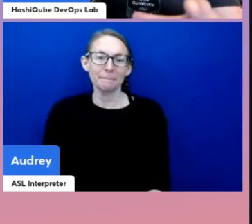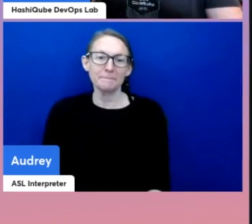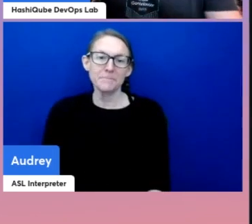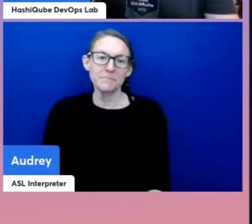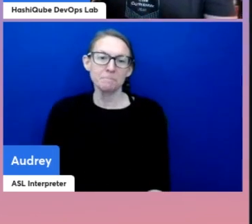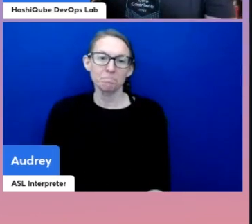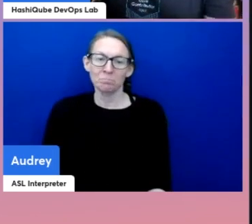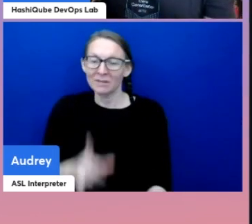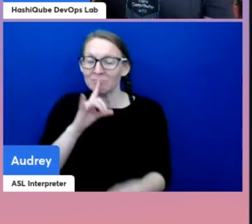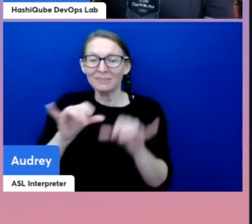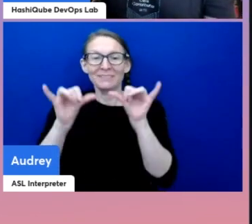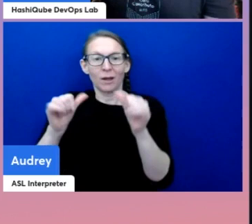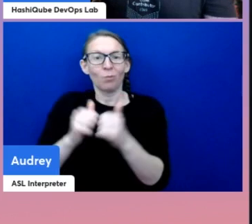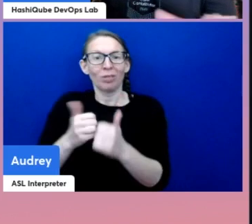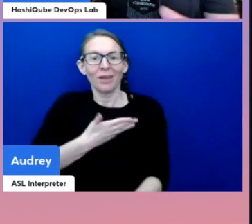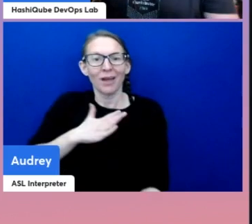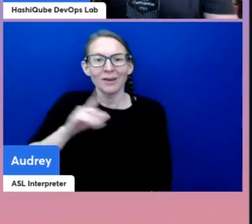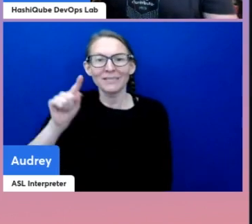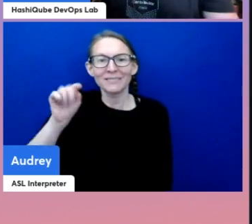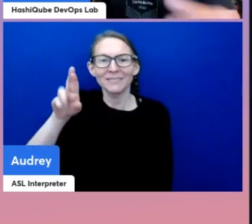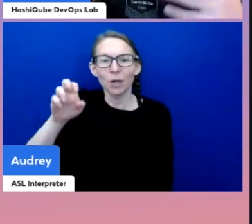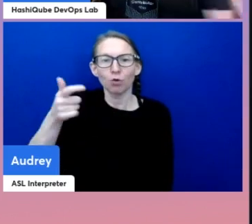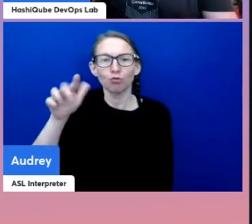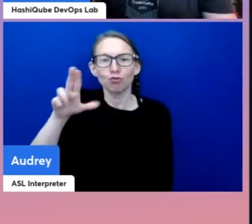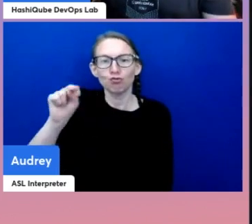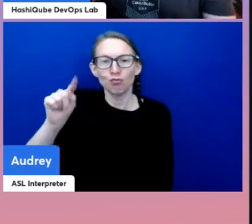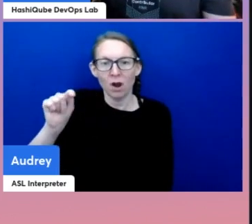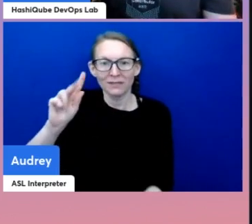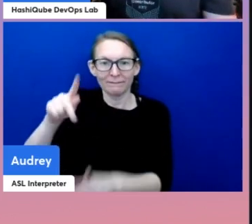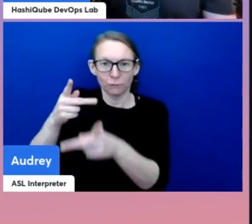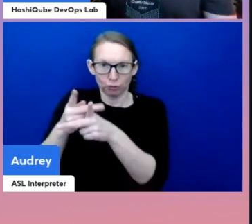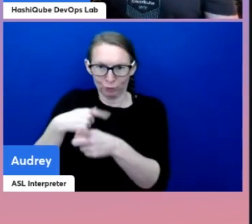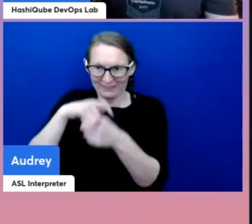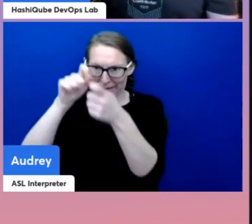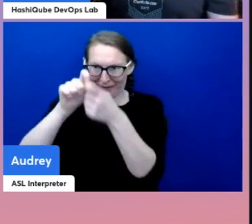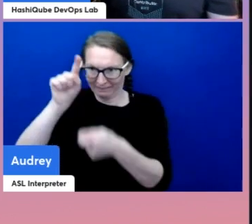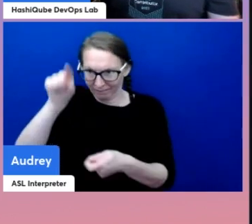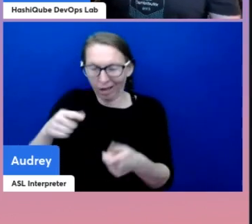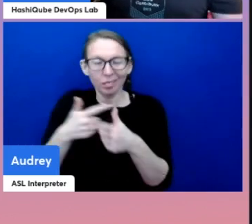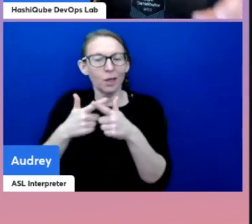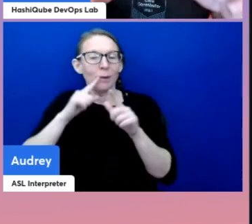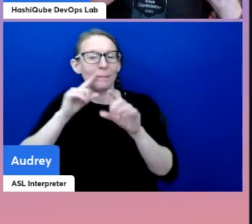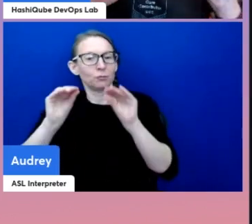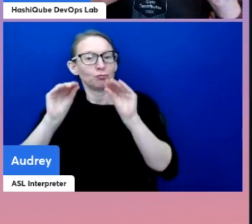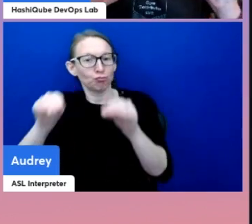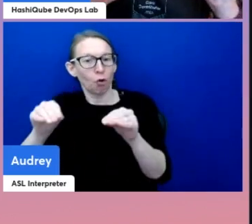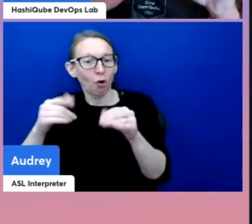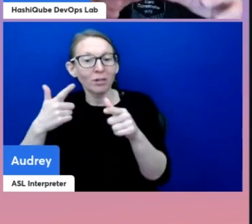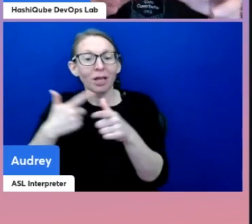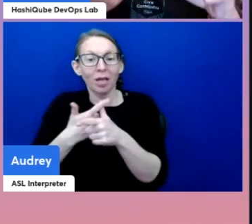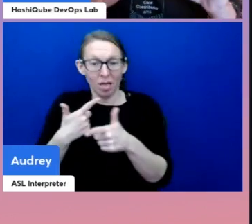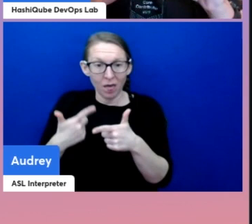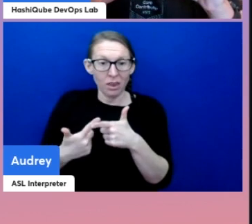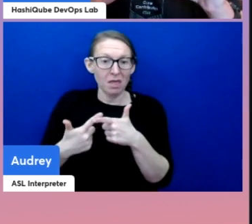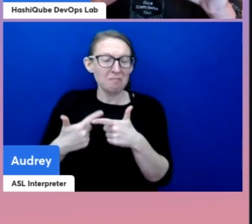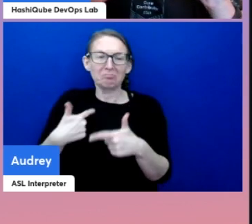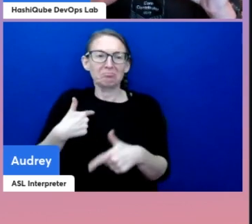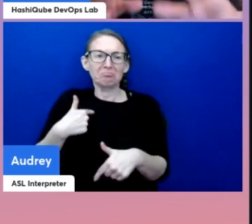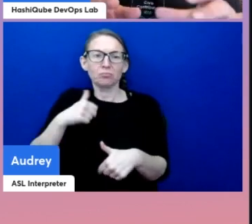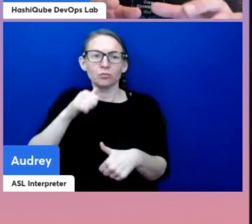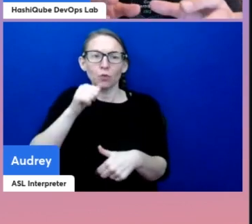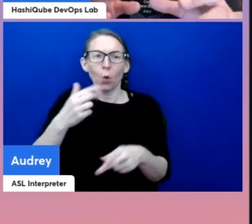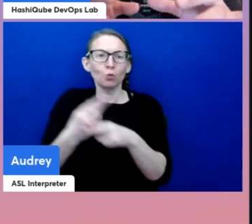with our Terragrant. We will specify our Terragrant version, and this will be installed. And although I don't use